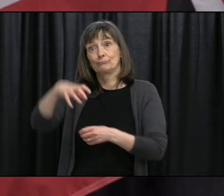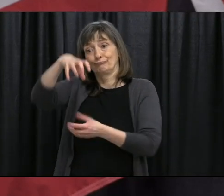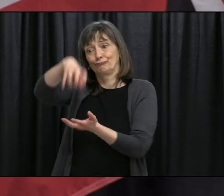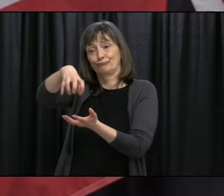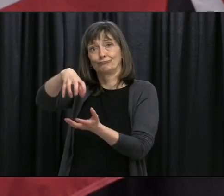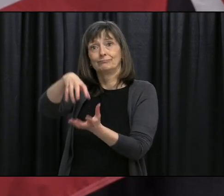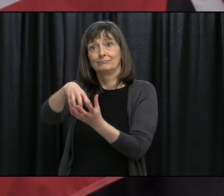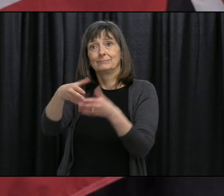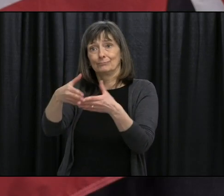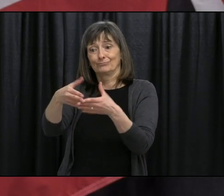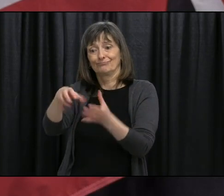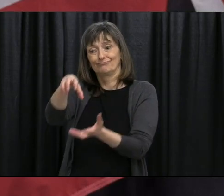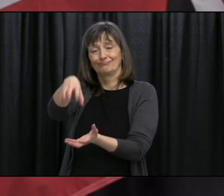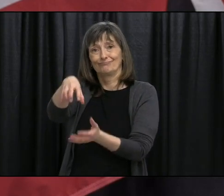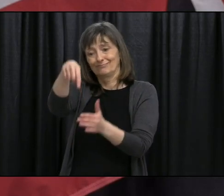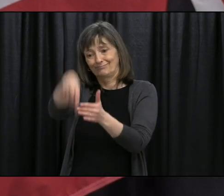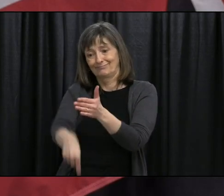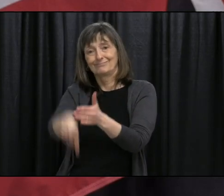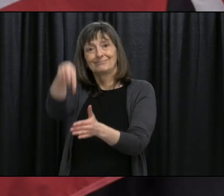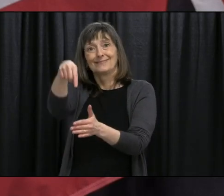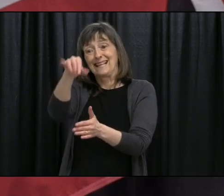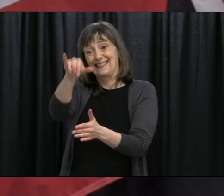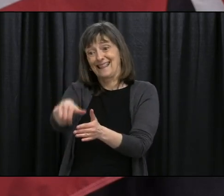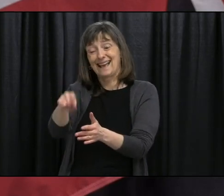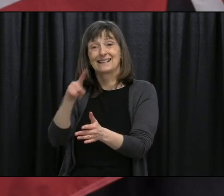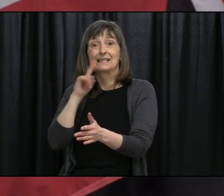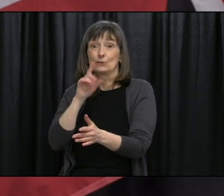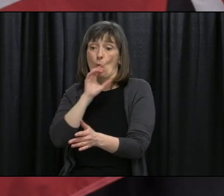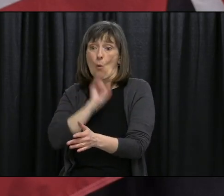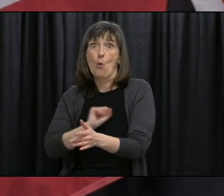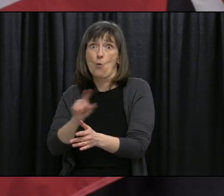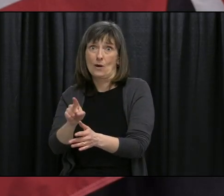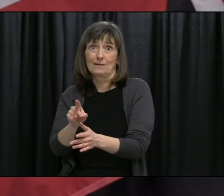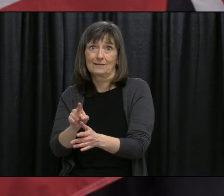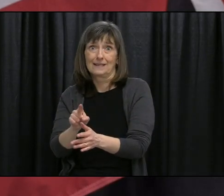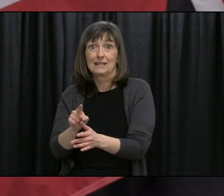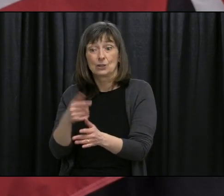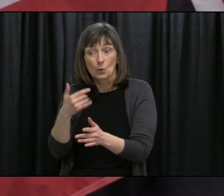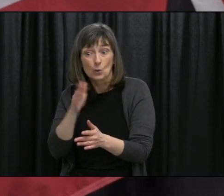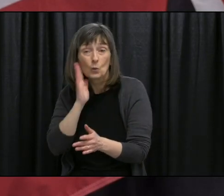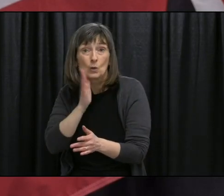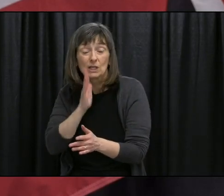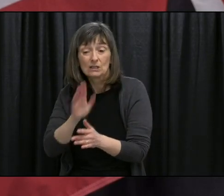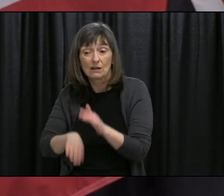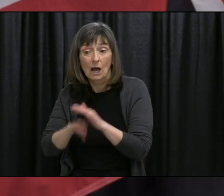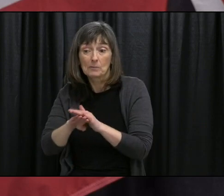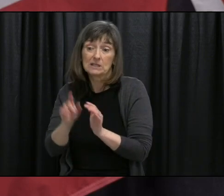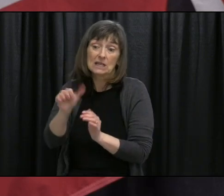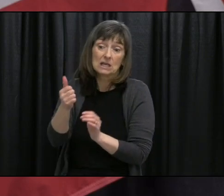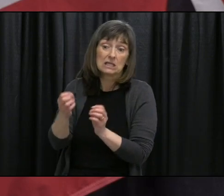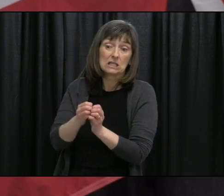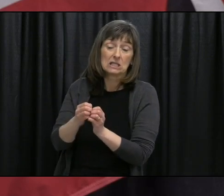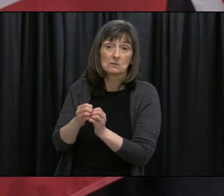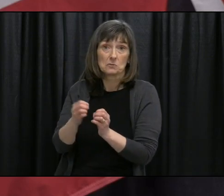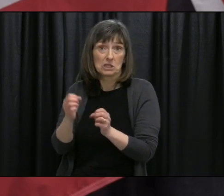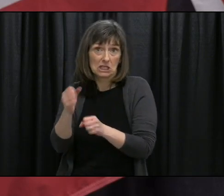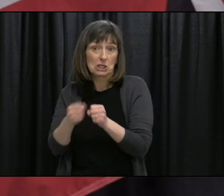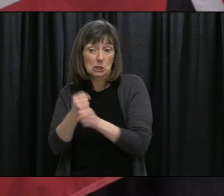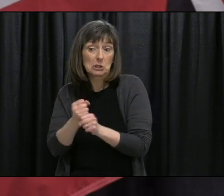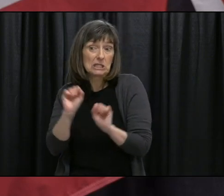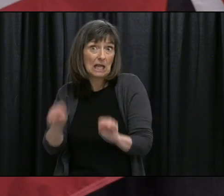that would necessarily mean for them, for the life of that field, which would potentially be up to another 10 years, producing, somewhere around